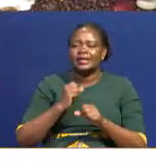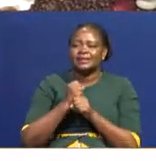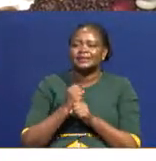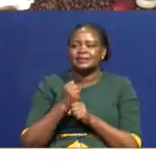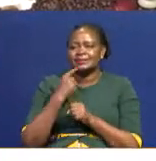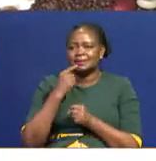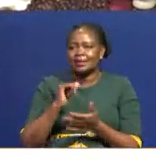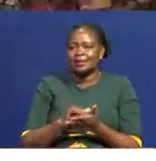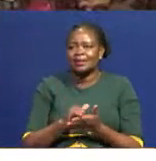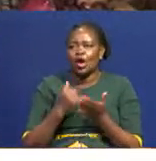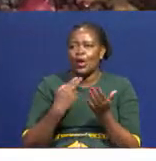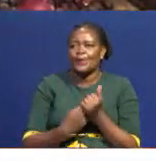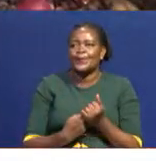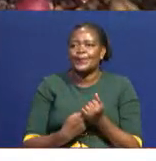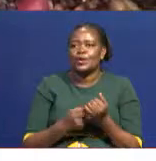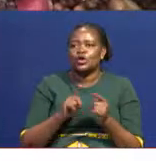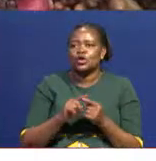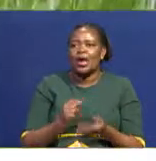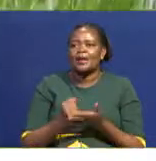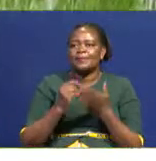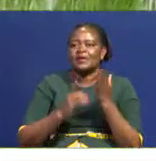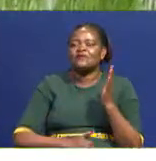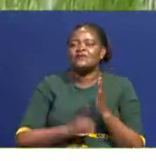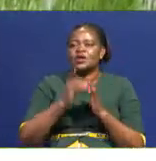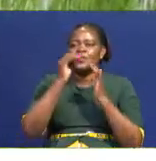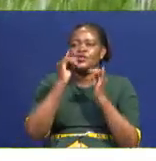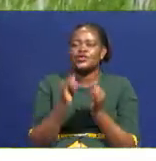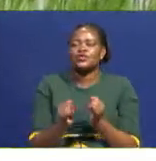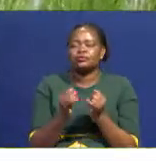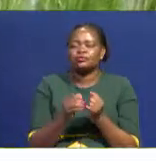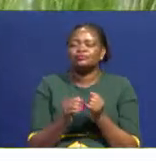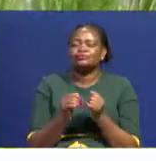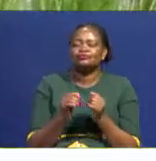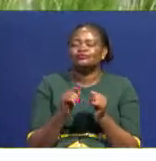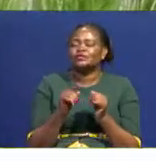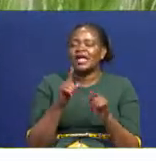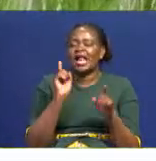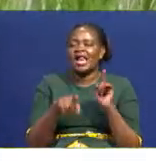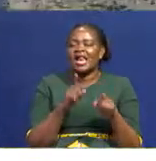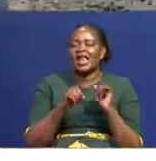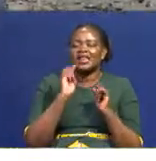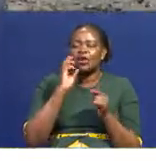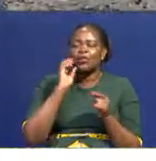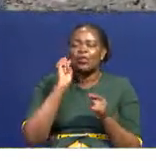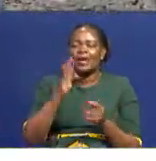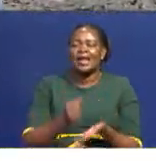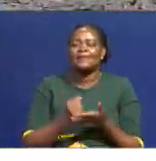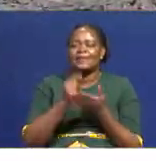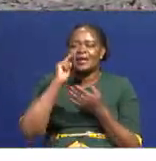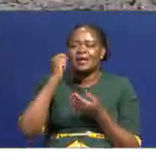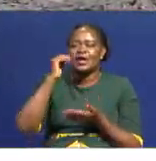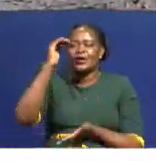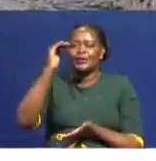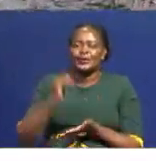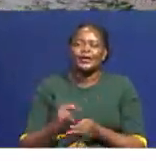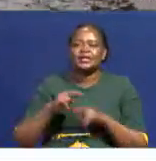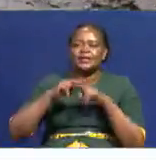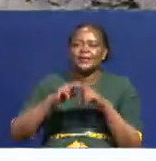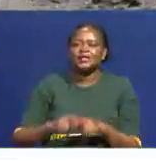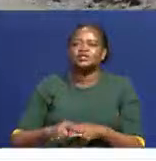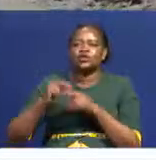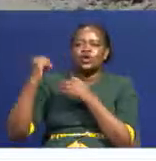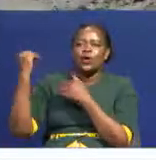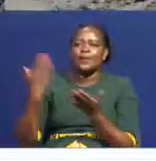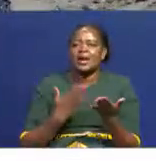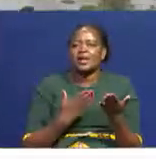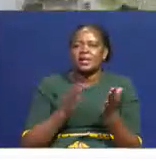is calling for partners to help develop new rice seed varieties that will help Kenya minimize reliance on imports